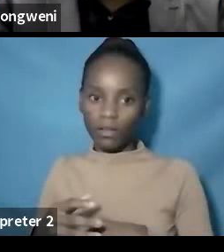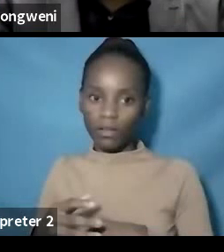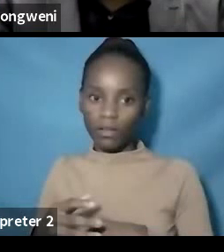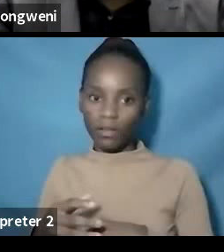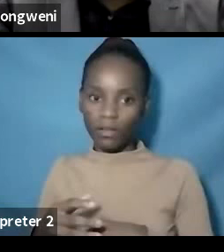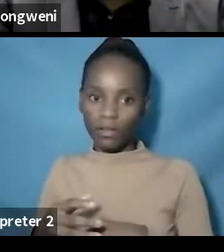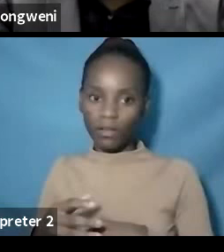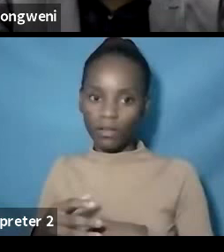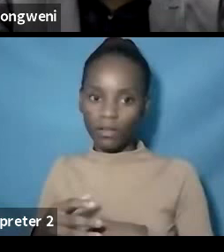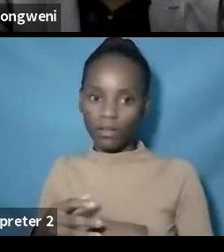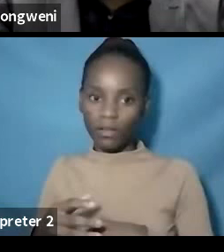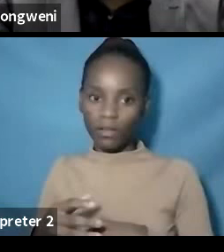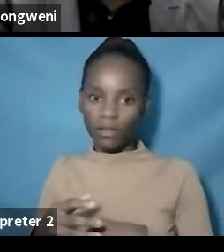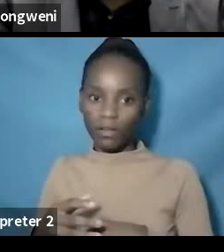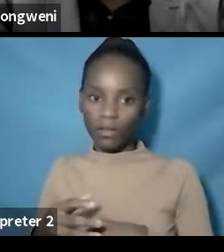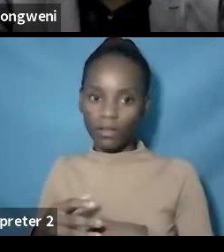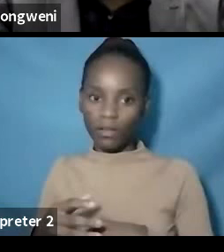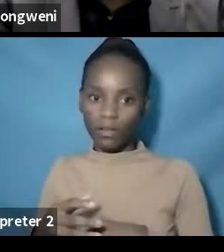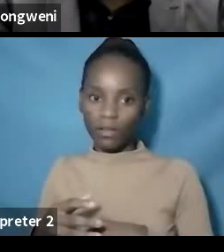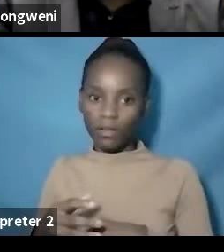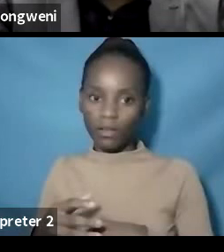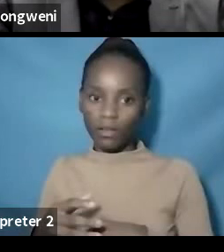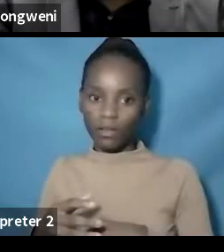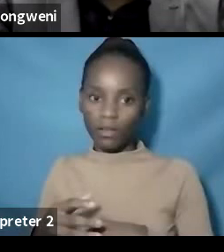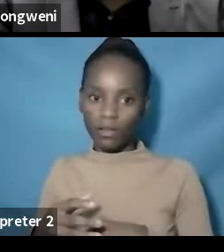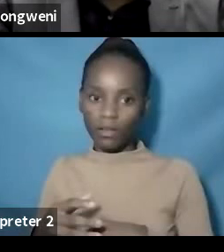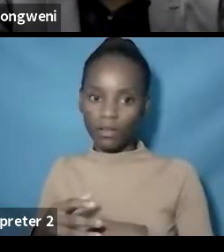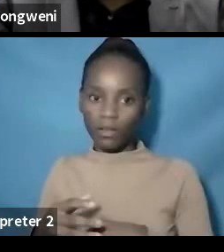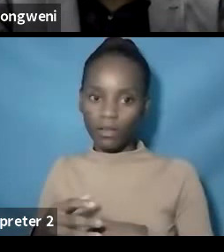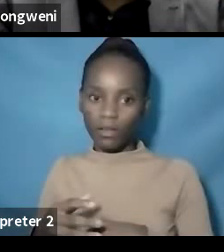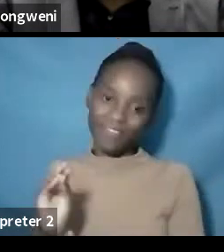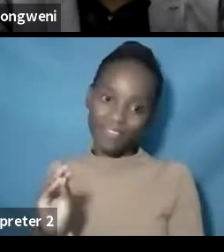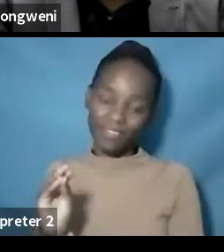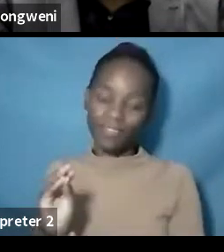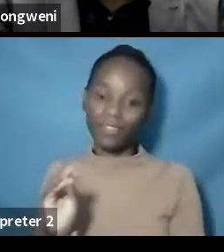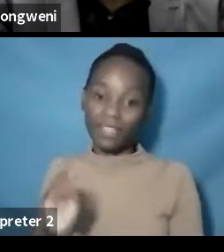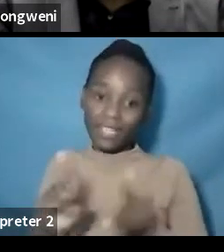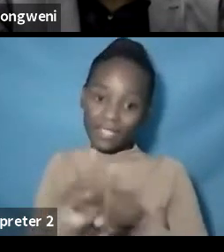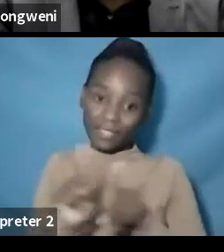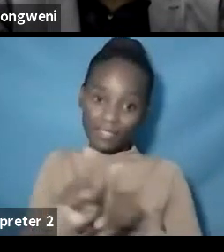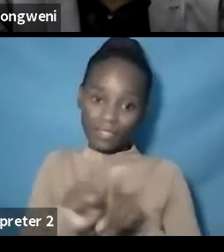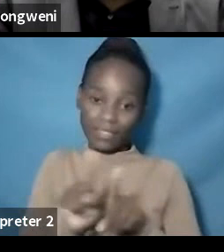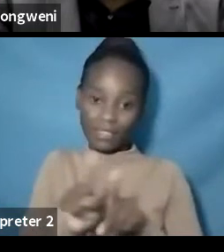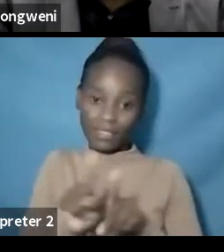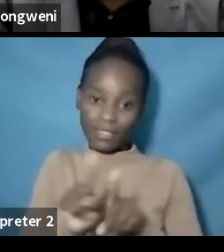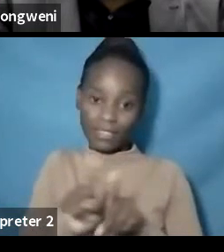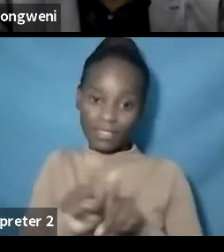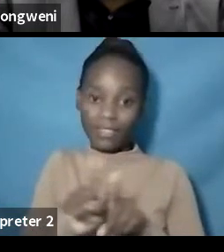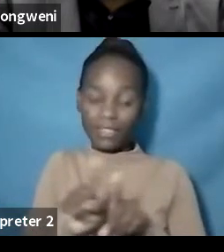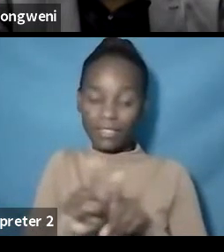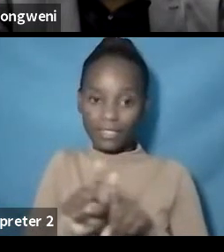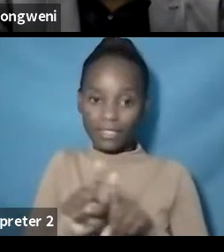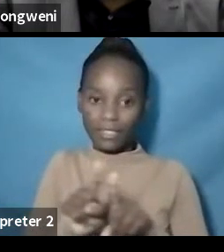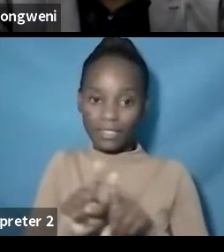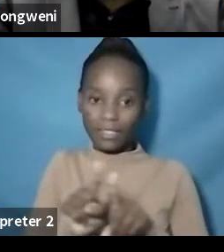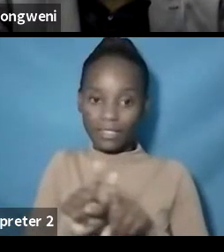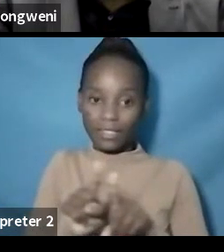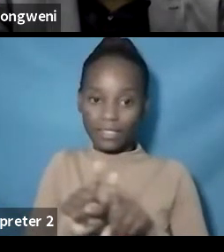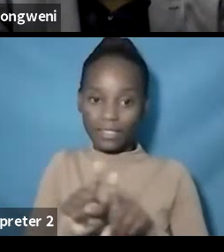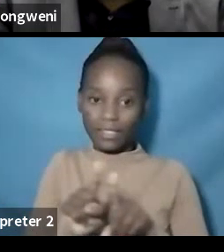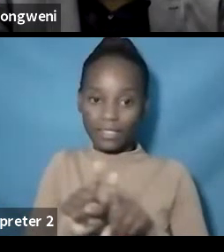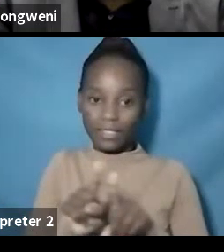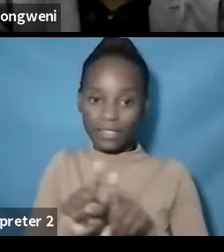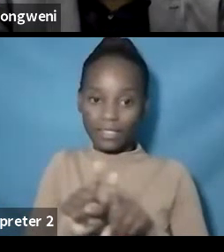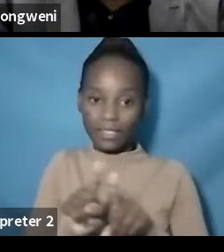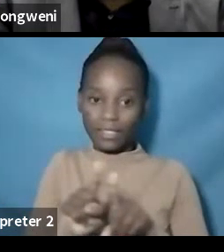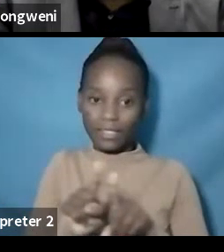So in short, from our side as a small business, it is a unit which looks at small business. There are some incentives